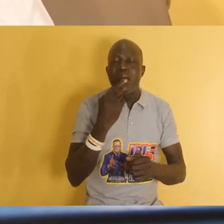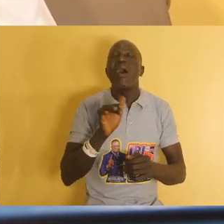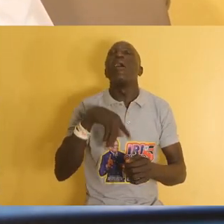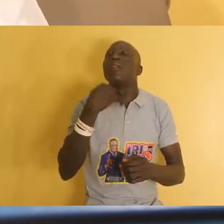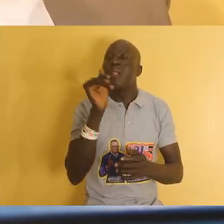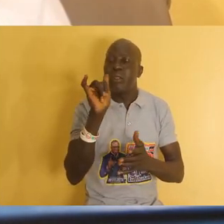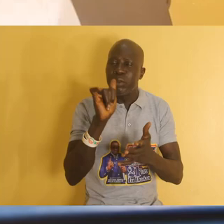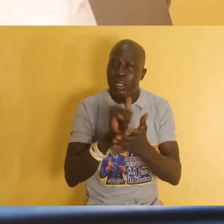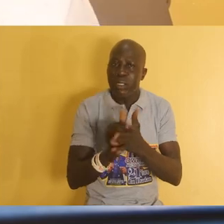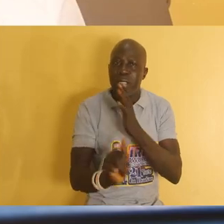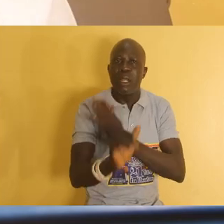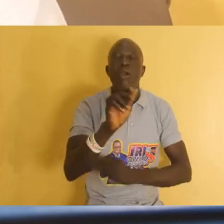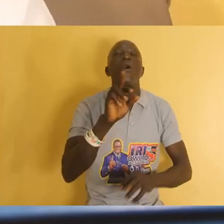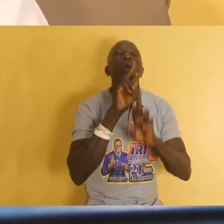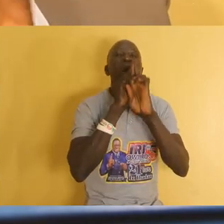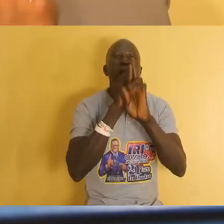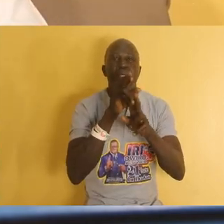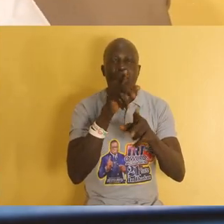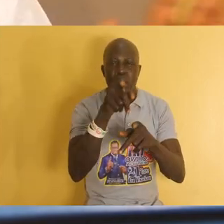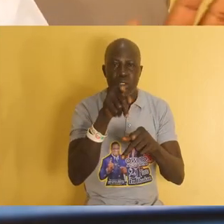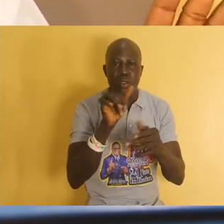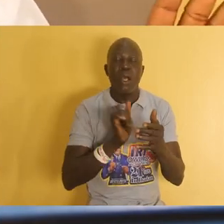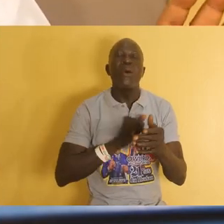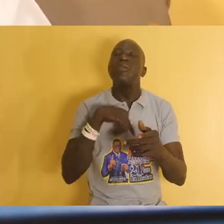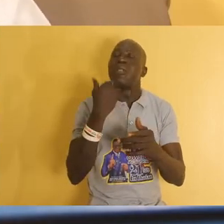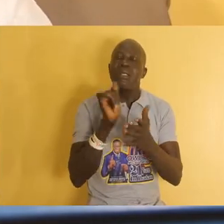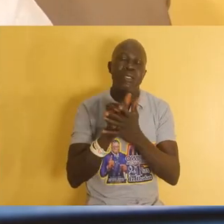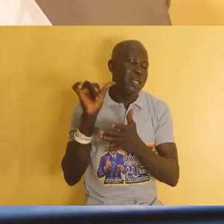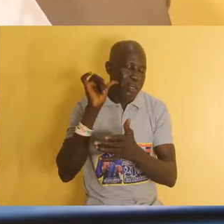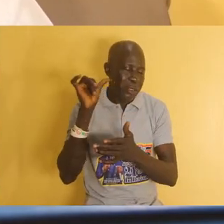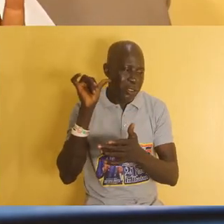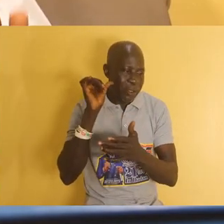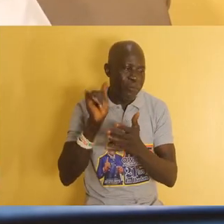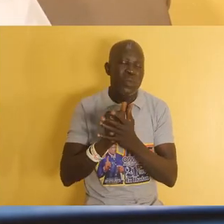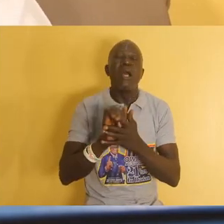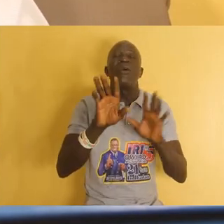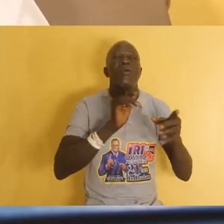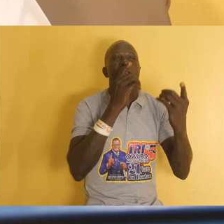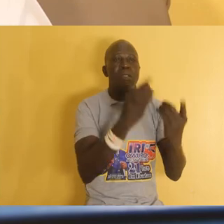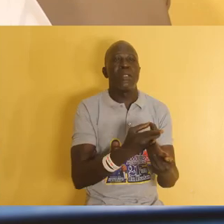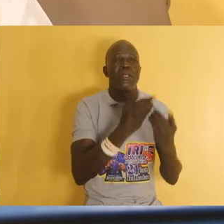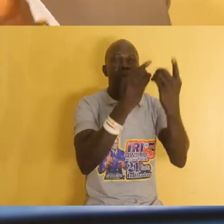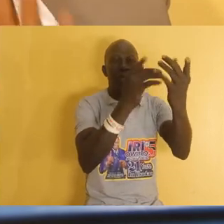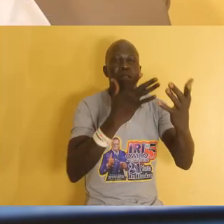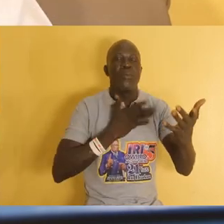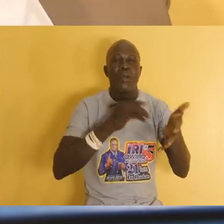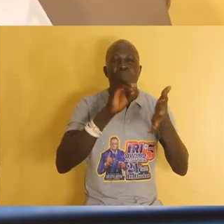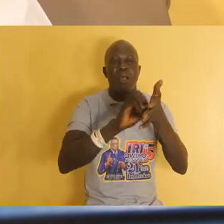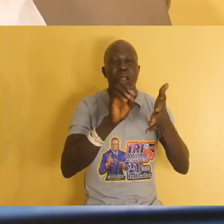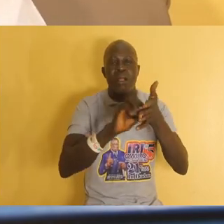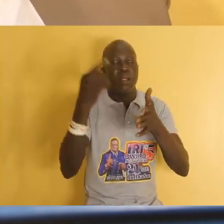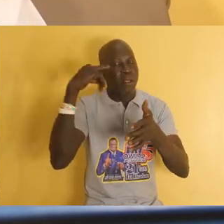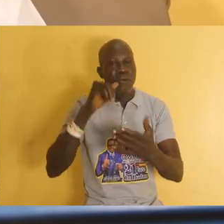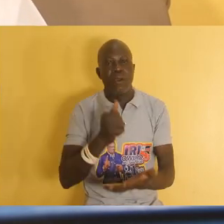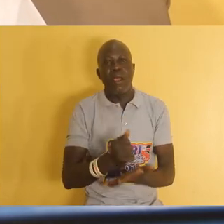that. Oh no, what done? You know. Amen. God, we answer you. No. I said we yesterday dedicate that account they dedicate their account for